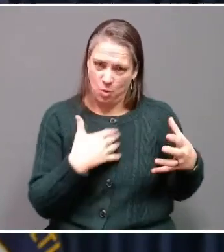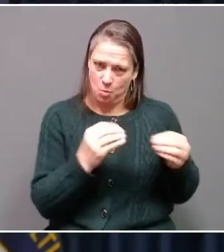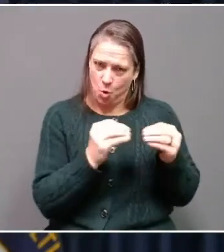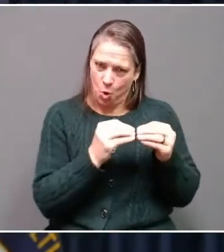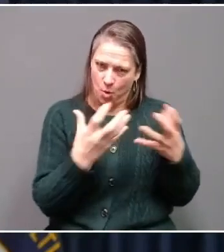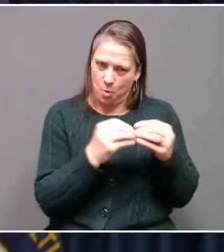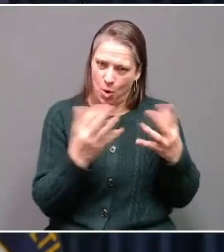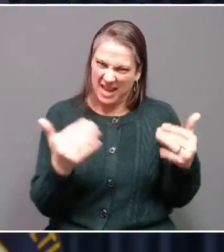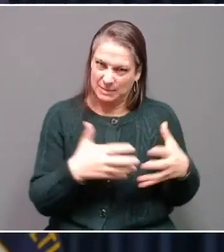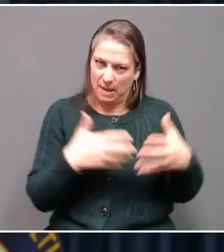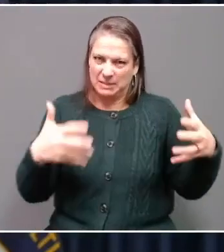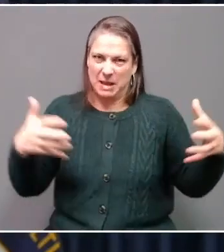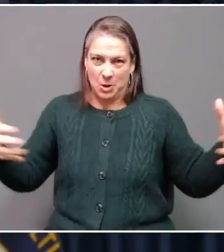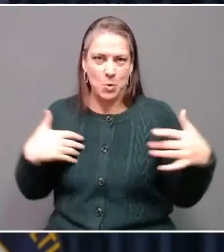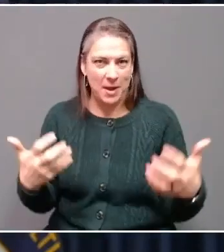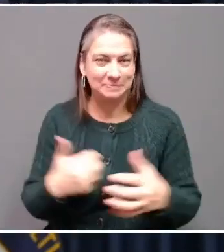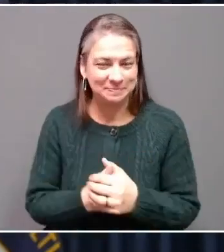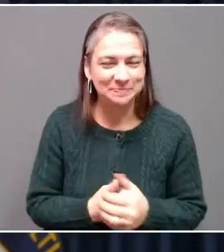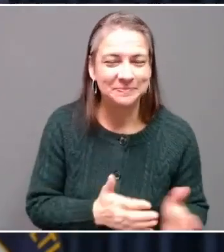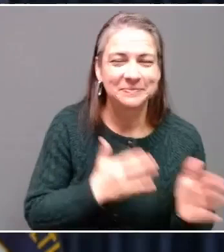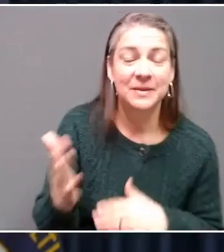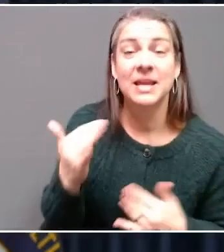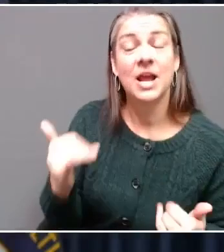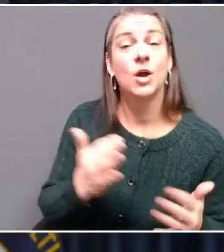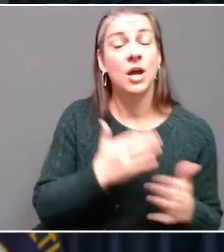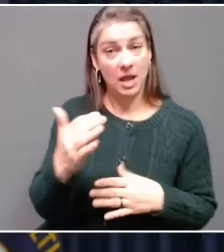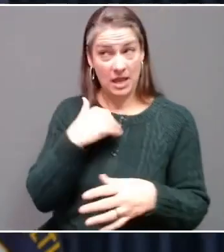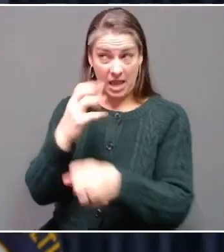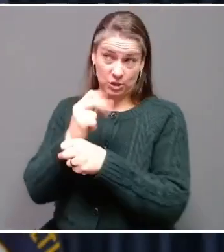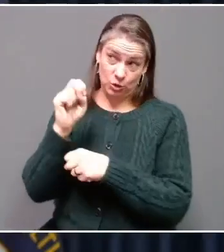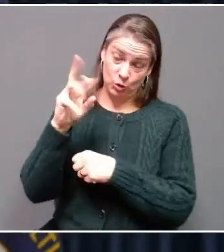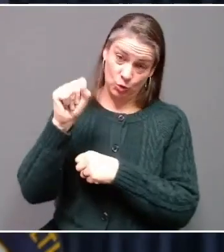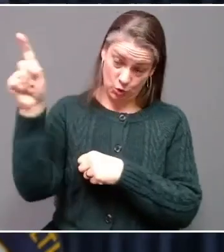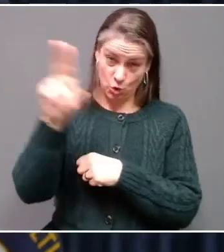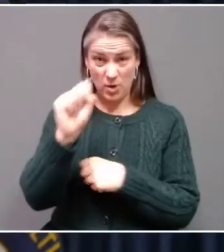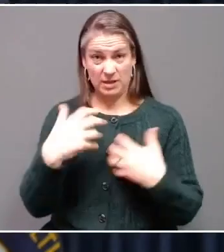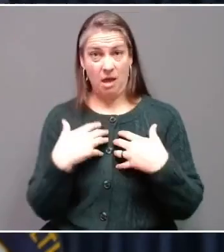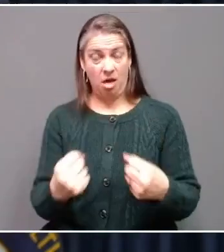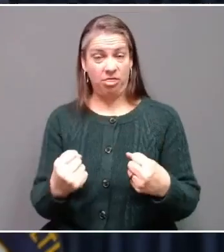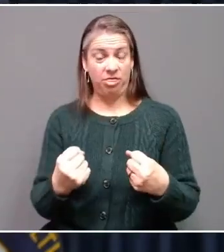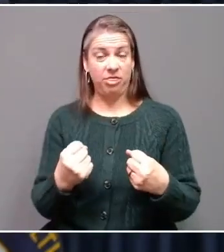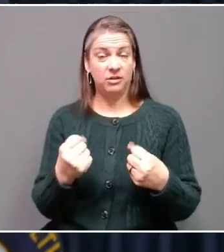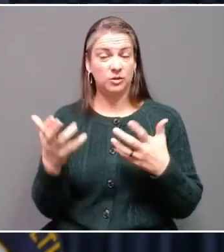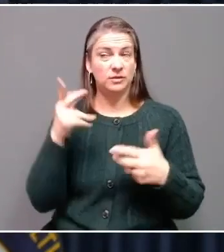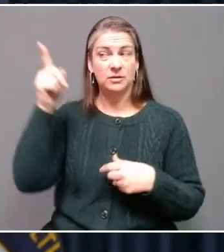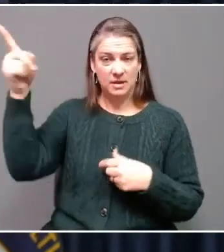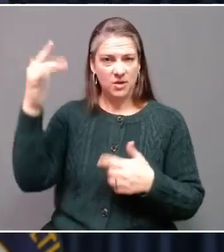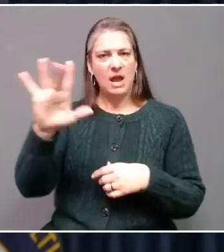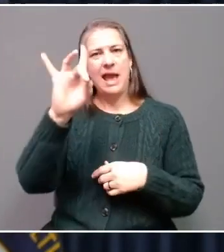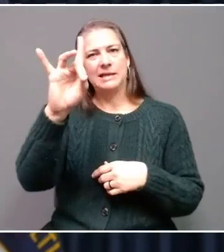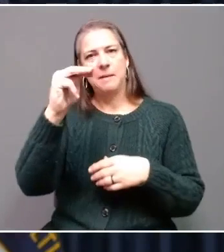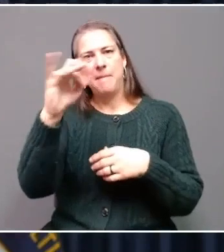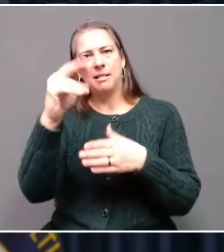we also got some great news from the U.S. Department of Health and Human Services. They've confirmed that nearly $8 million additional dollars has been released to Kentucky for the